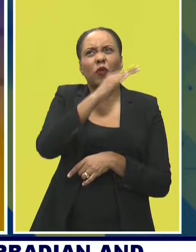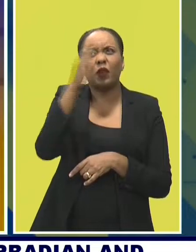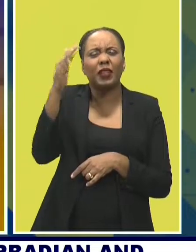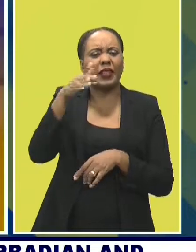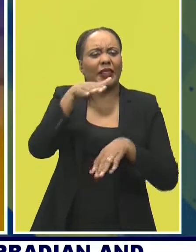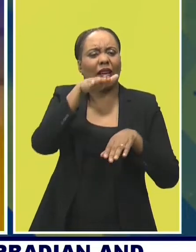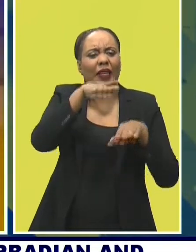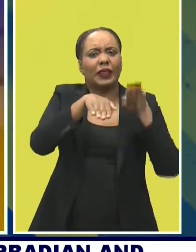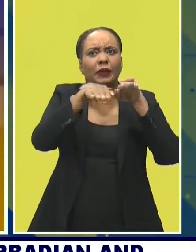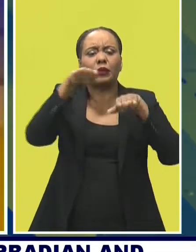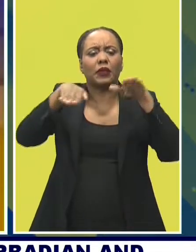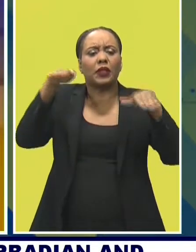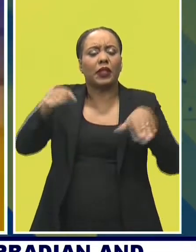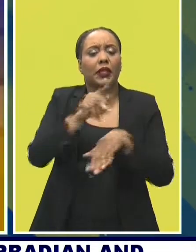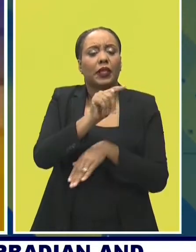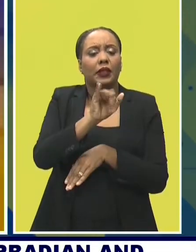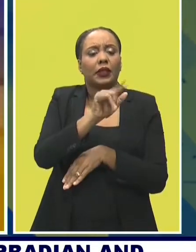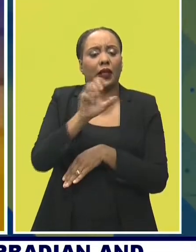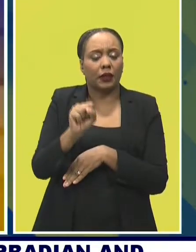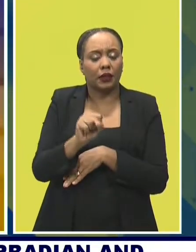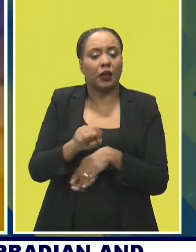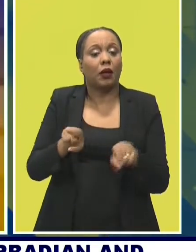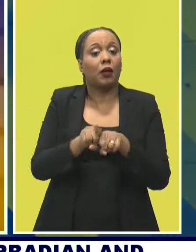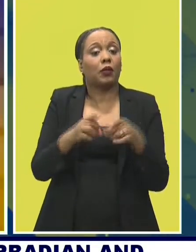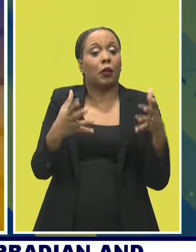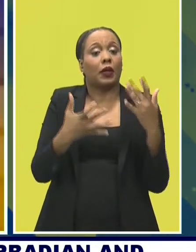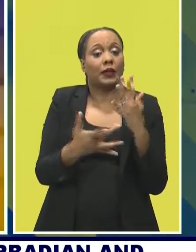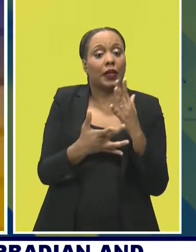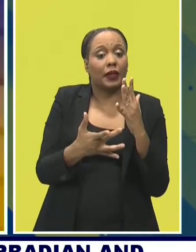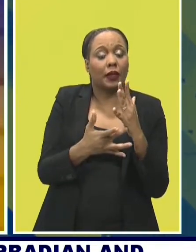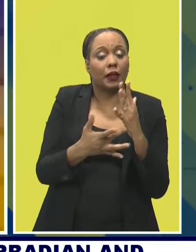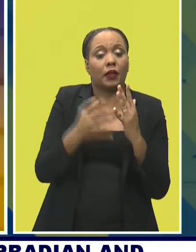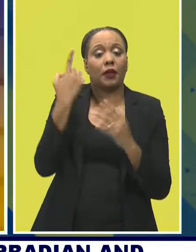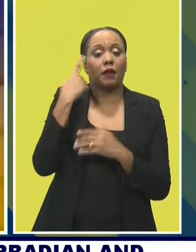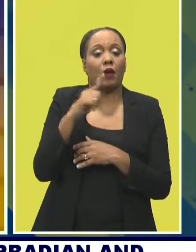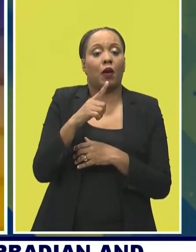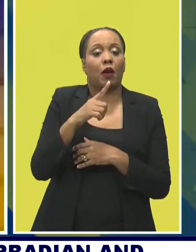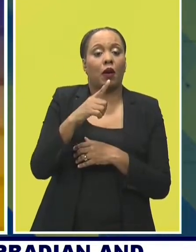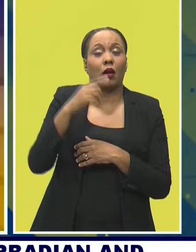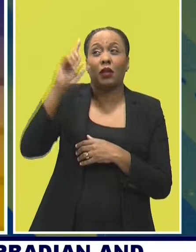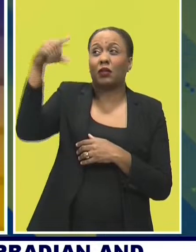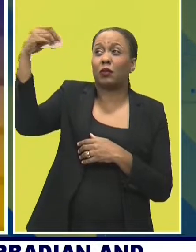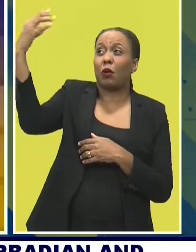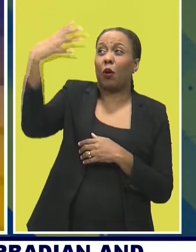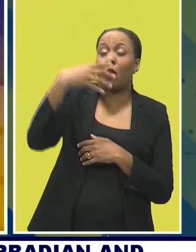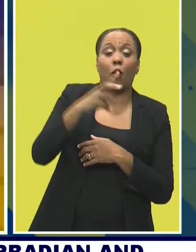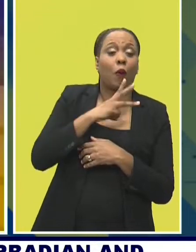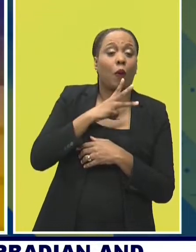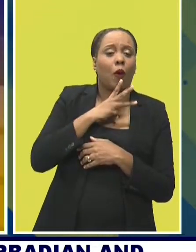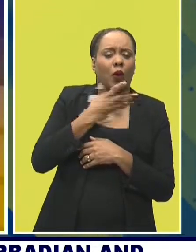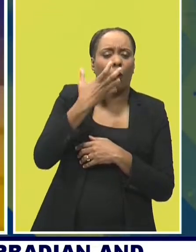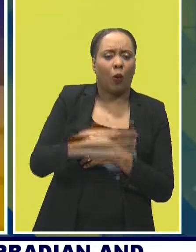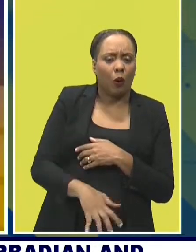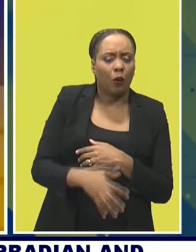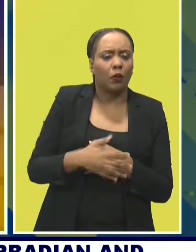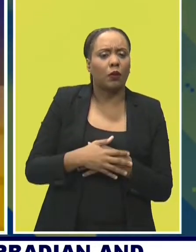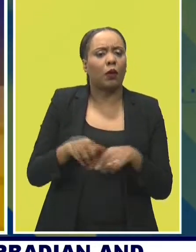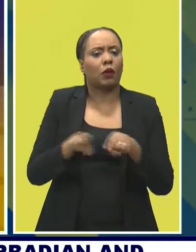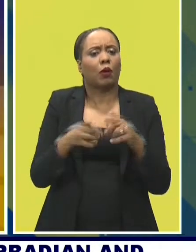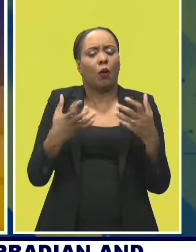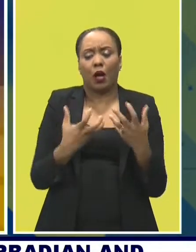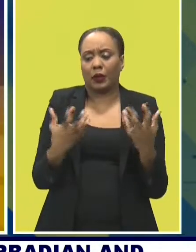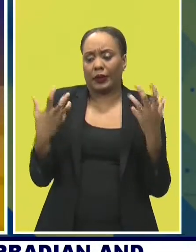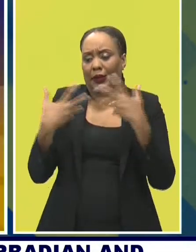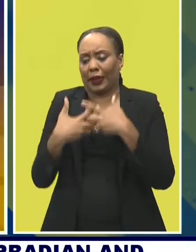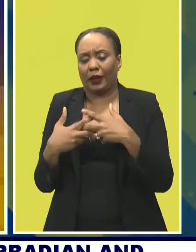technology for solar water heaters. They want us to get involved in joint tourism projects.